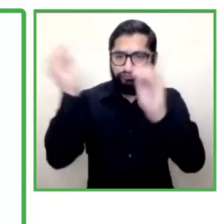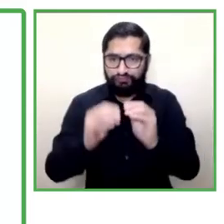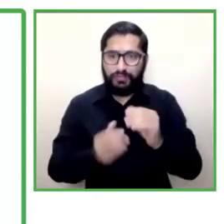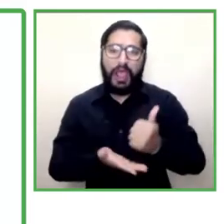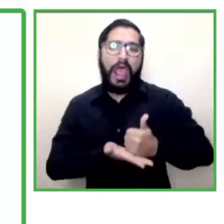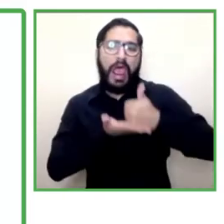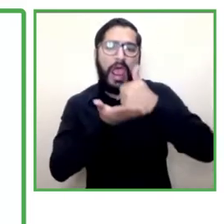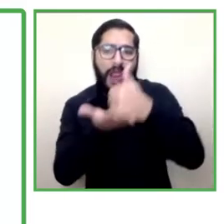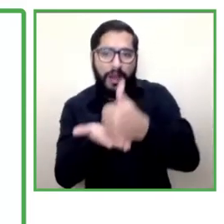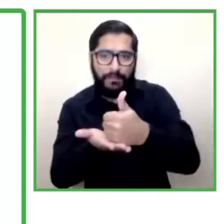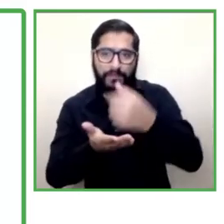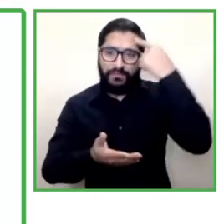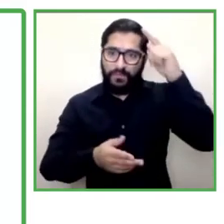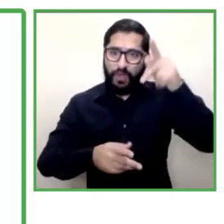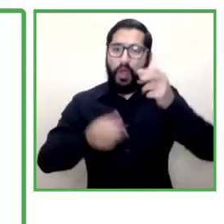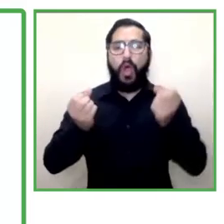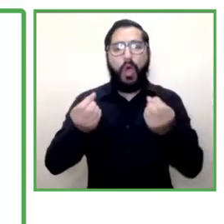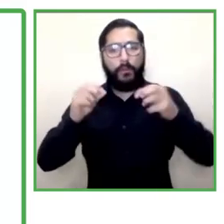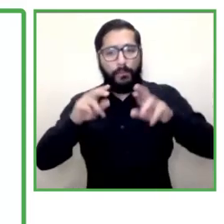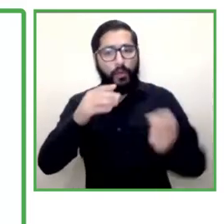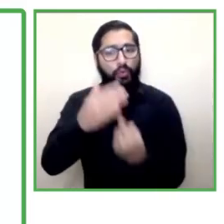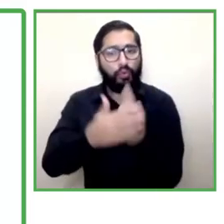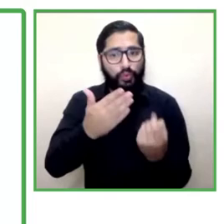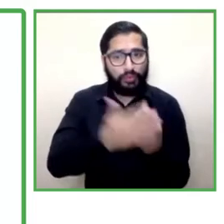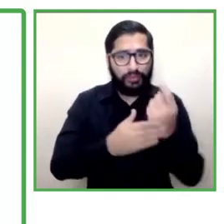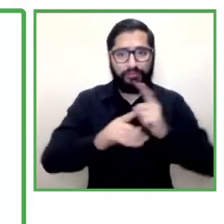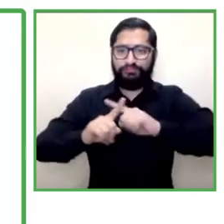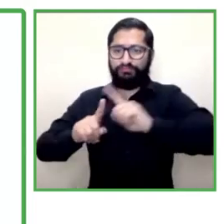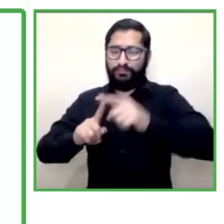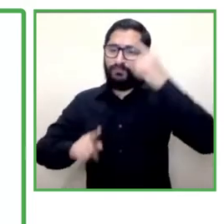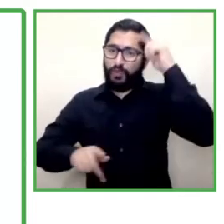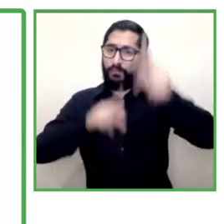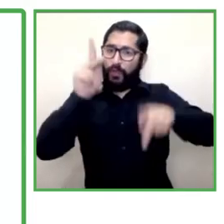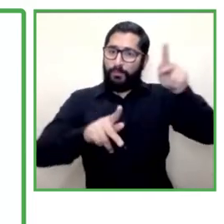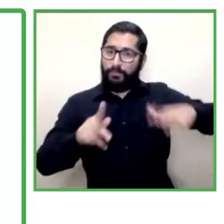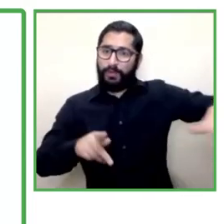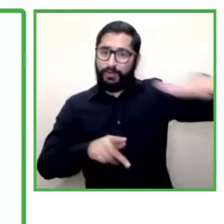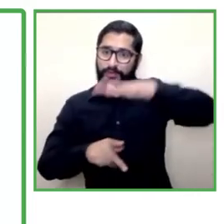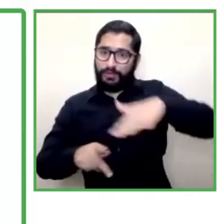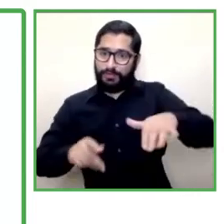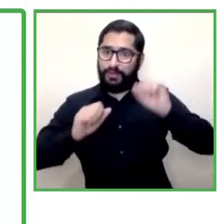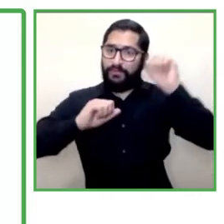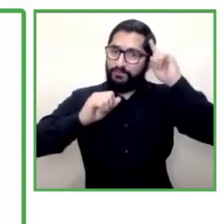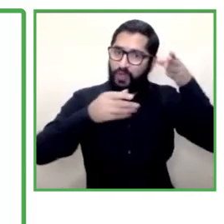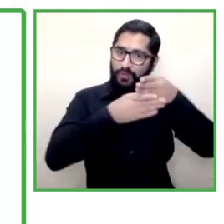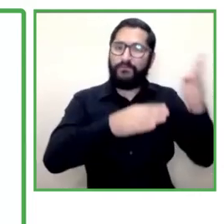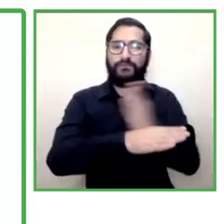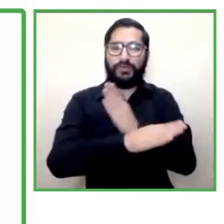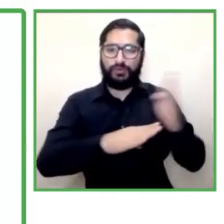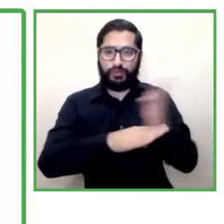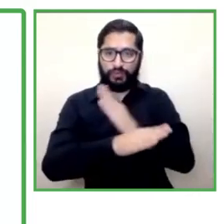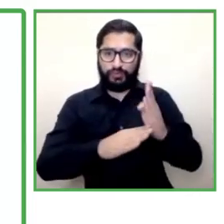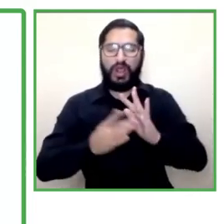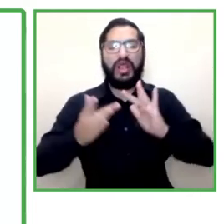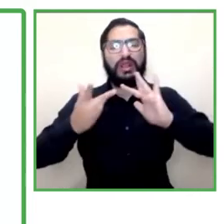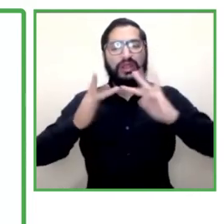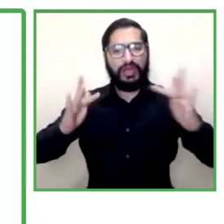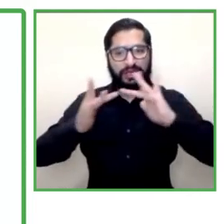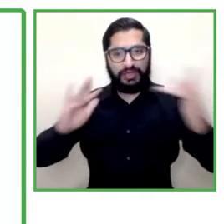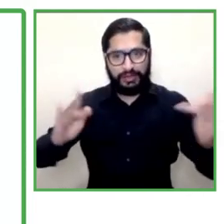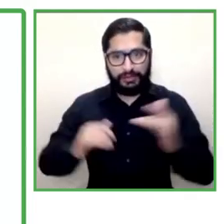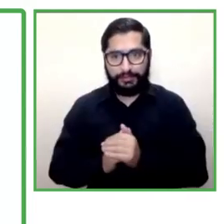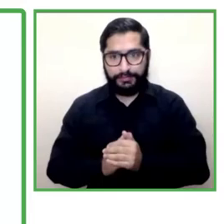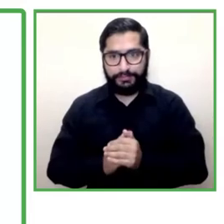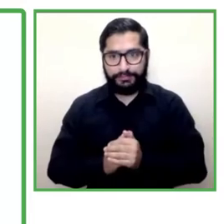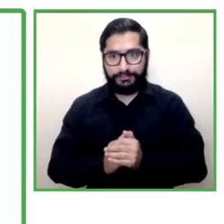example, assistance for online shopping with different companies. Lazarillo is